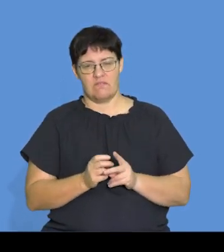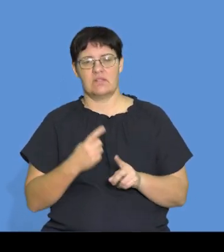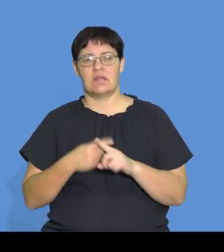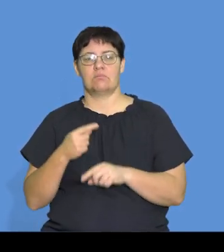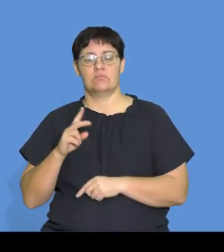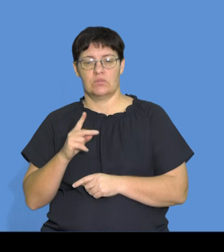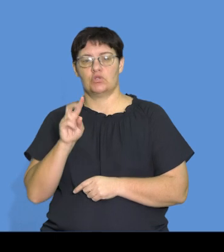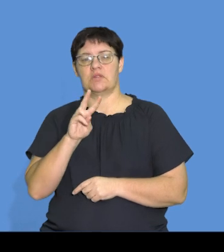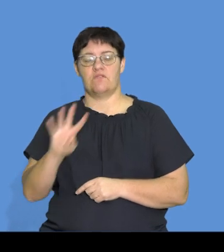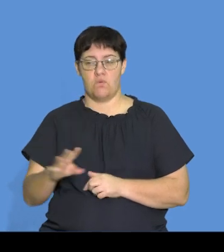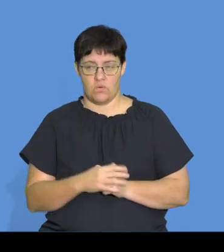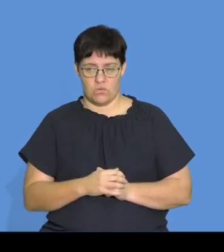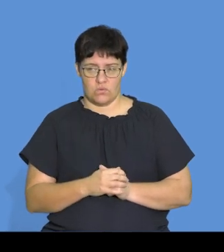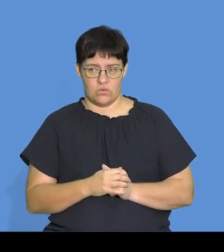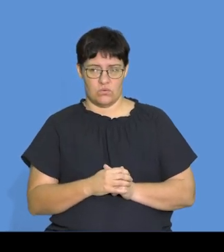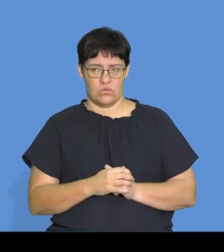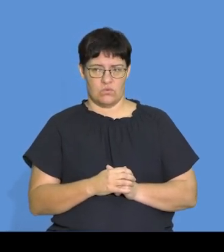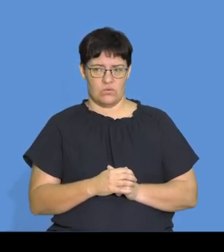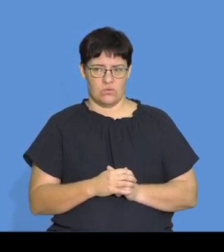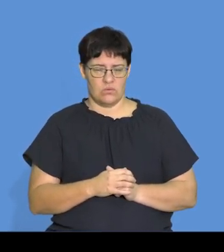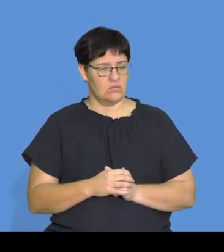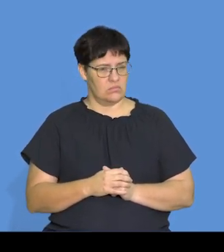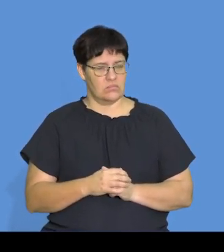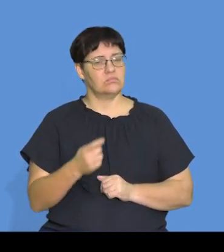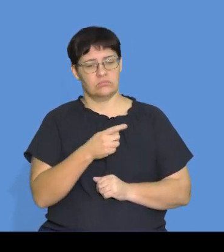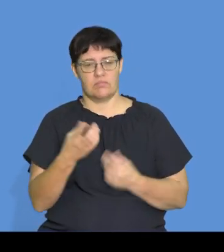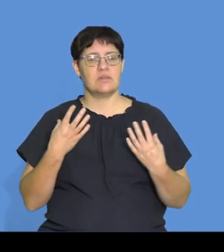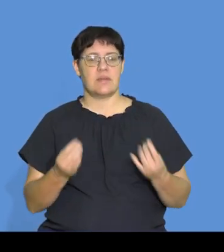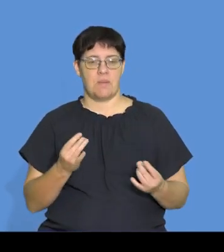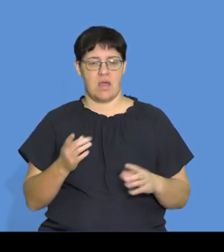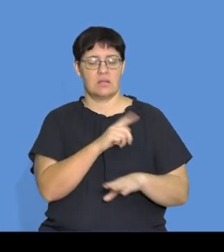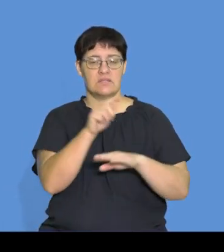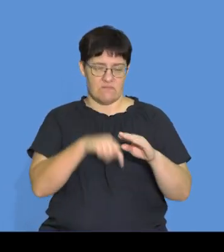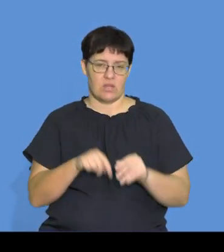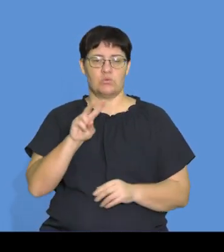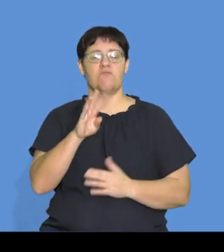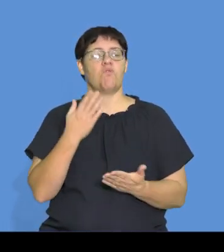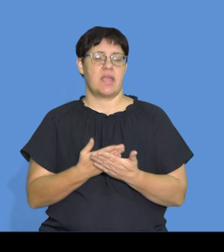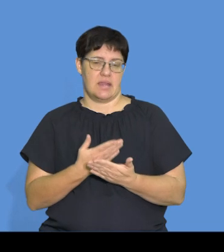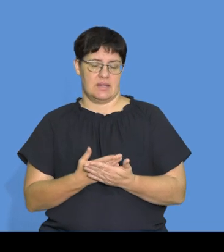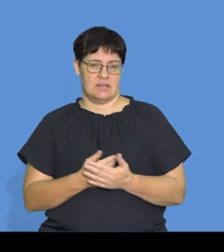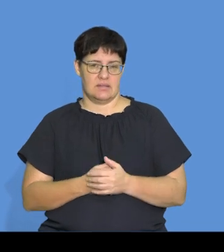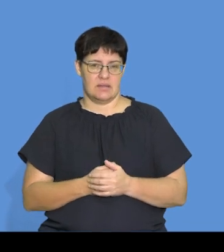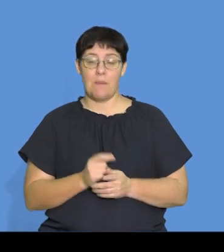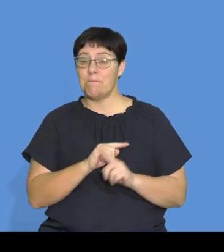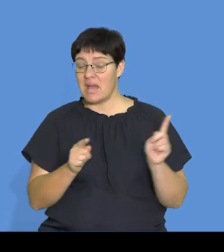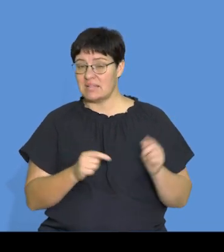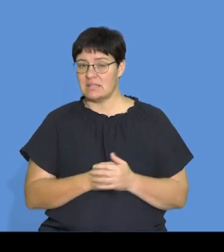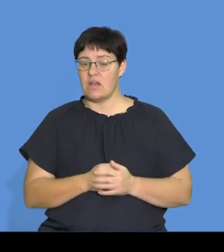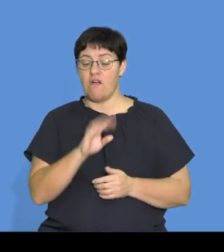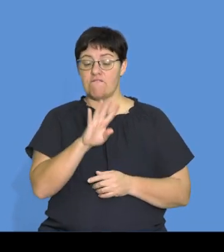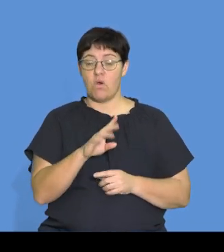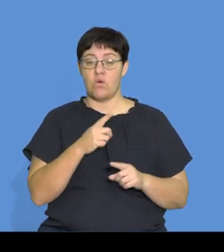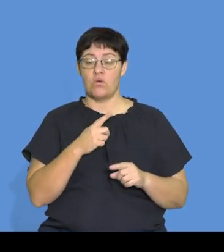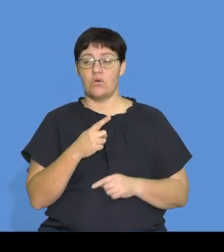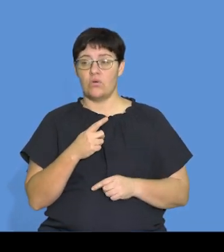gives me 24, right? All these three numbers are divisible in 24, but if I multiply the 4